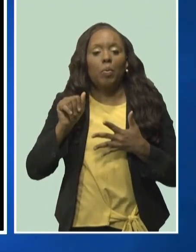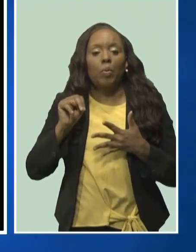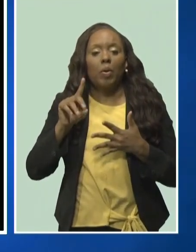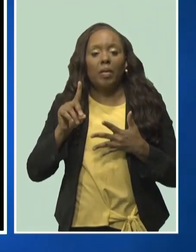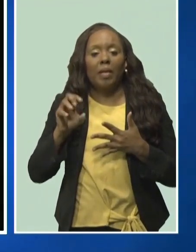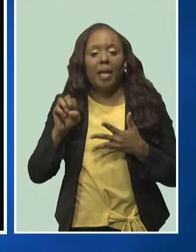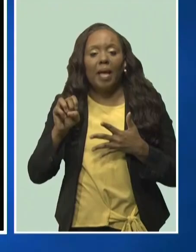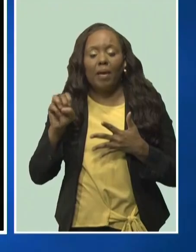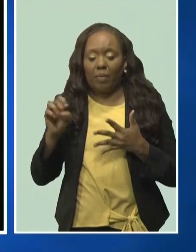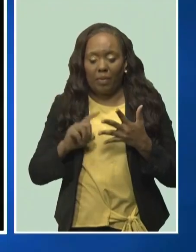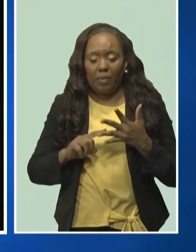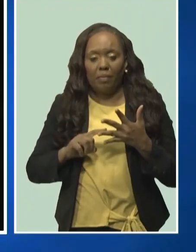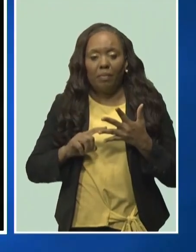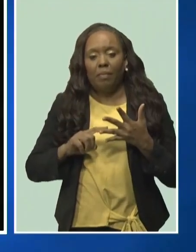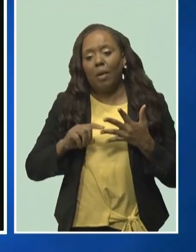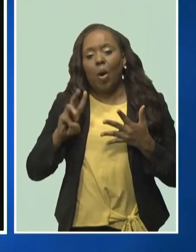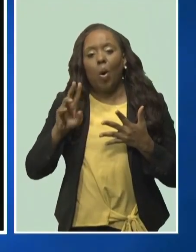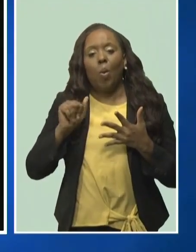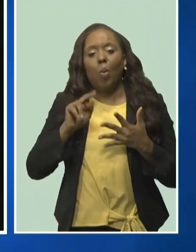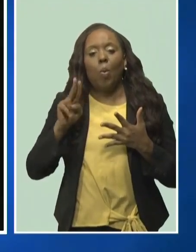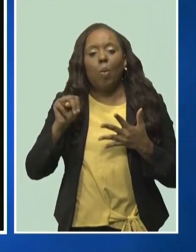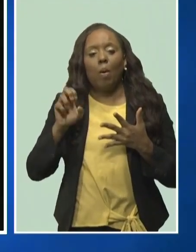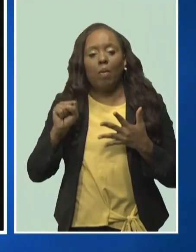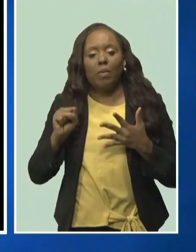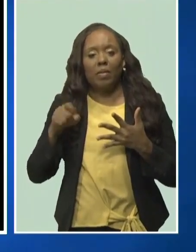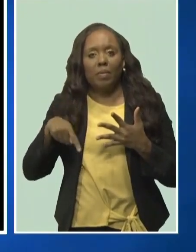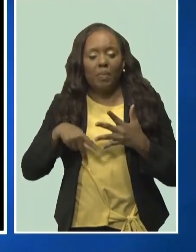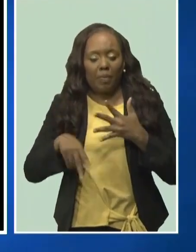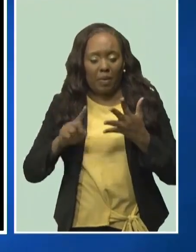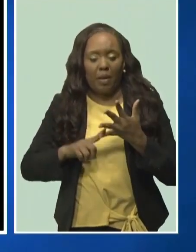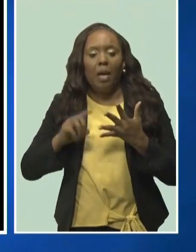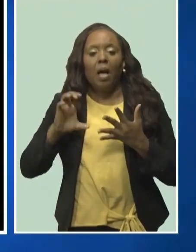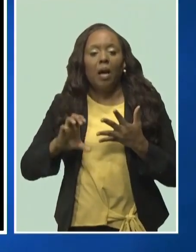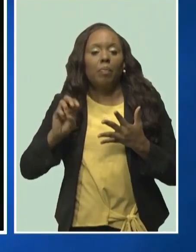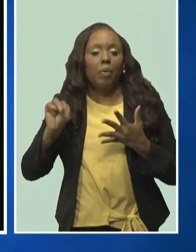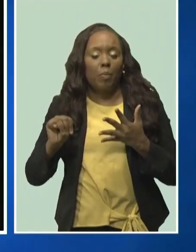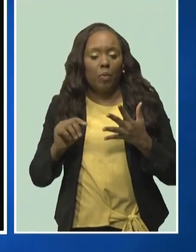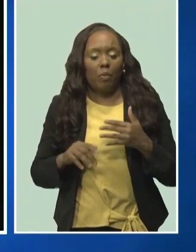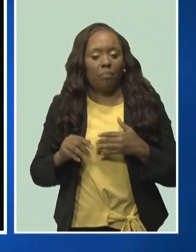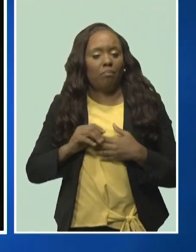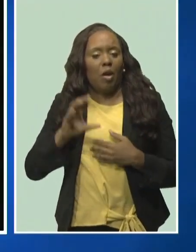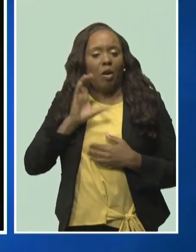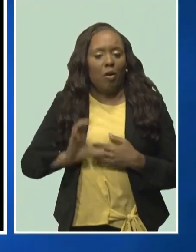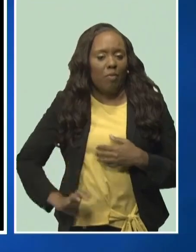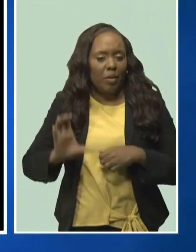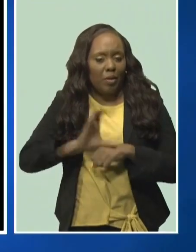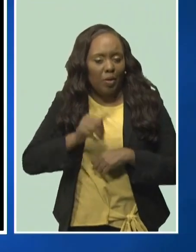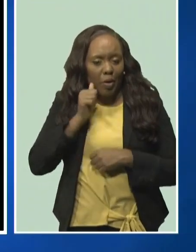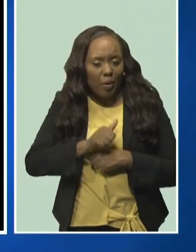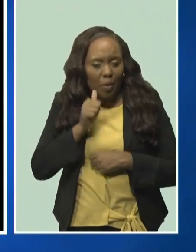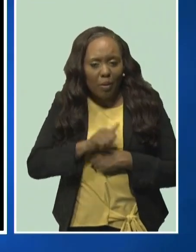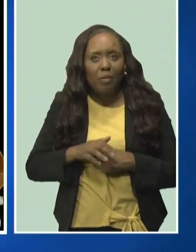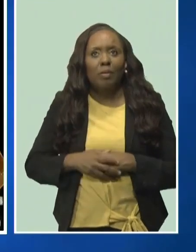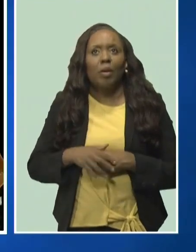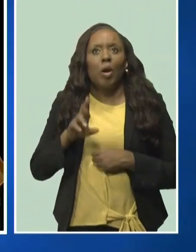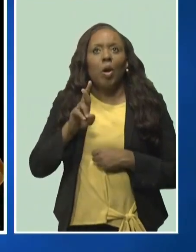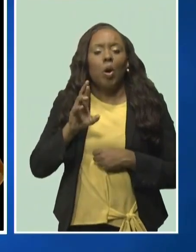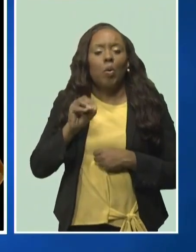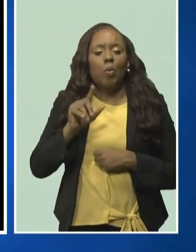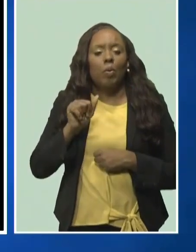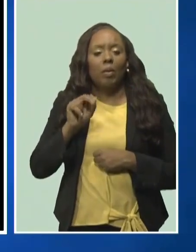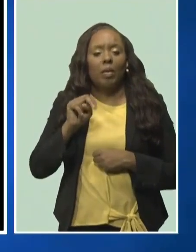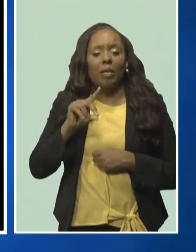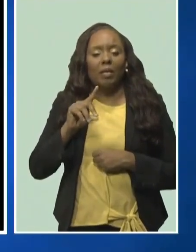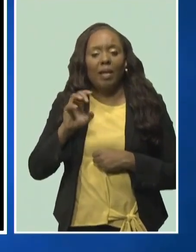Warren's Primary, St. Martin's Mangrove, Gordon Greenwich, Cuthbertmore Primary, Christchurch Girls, Roland Edwards,